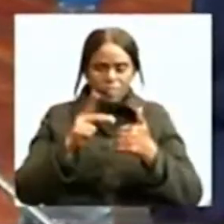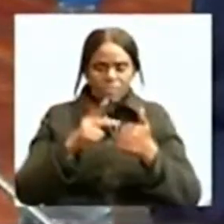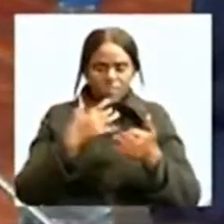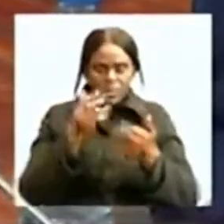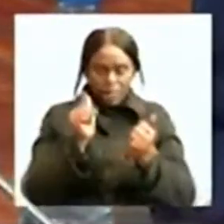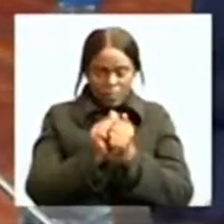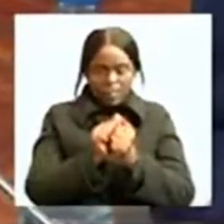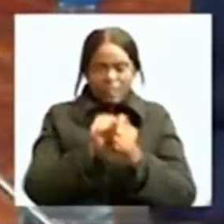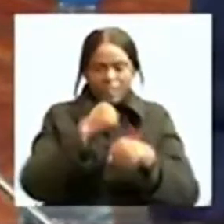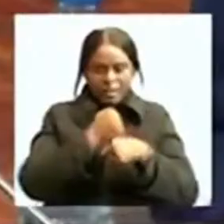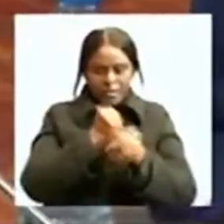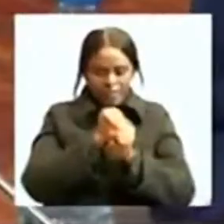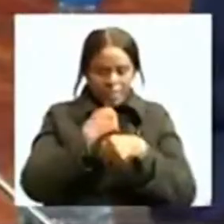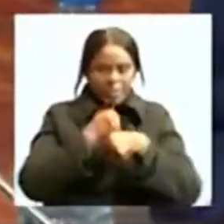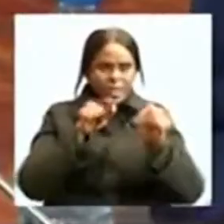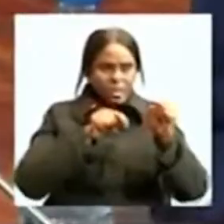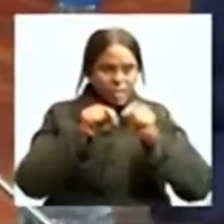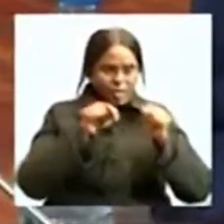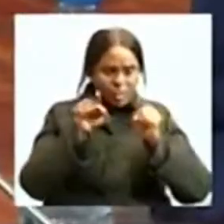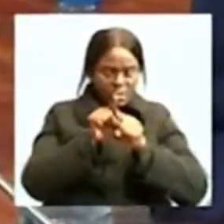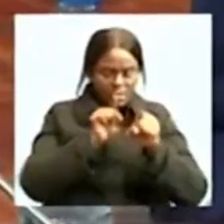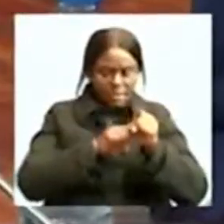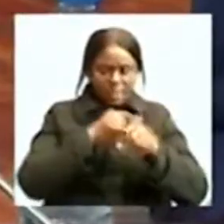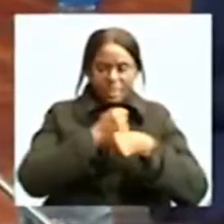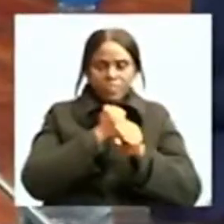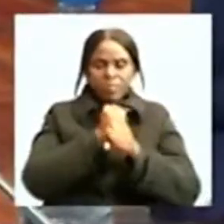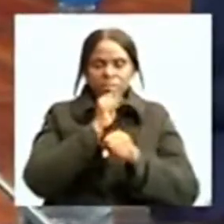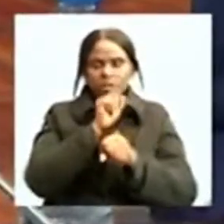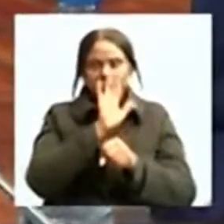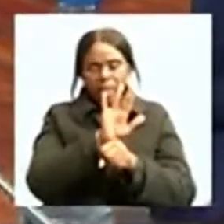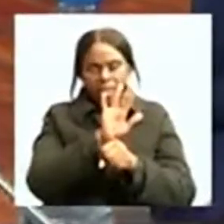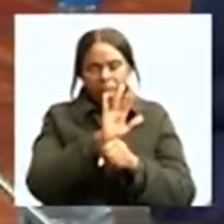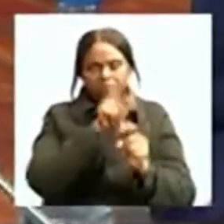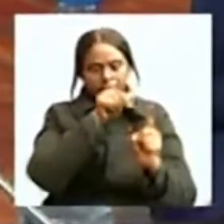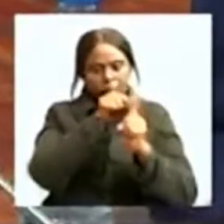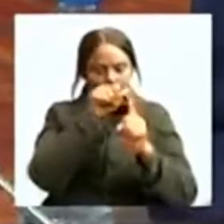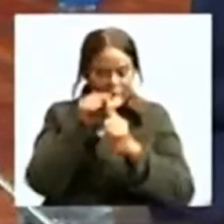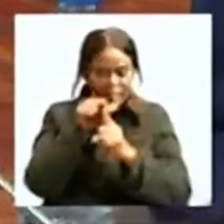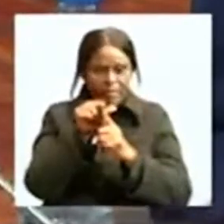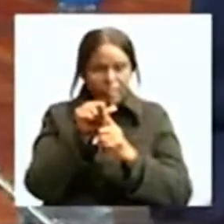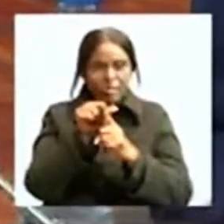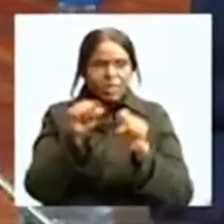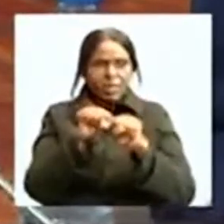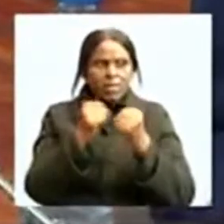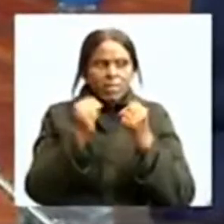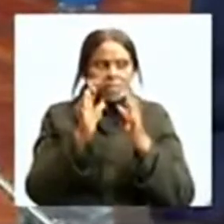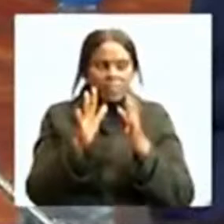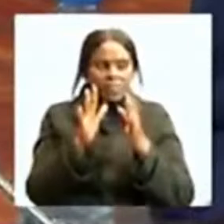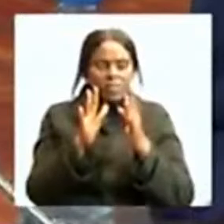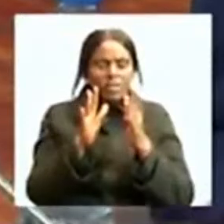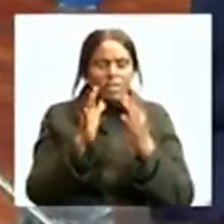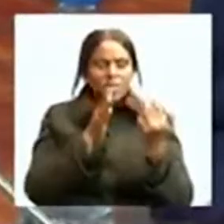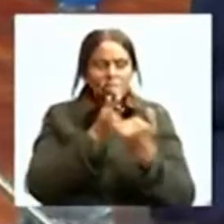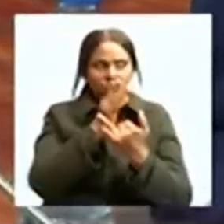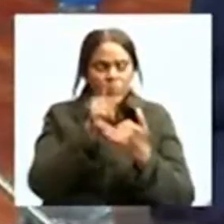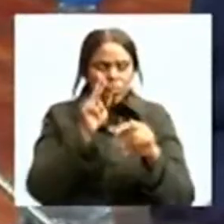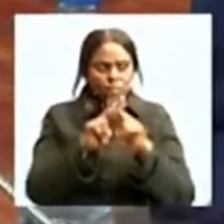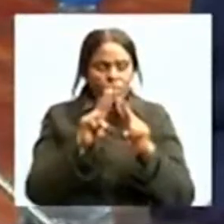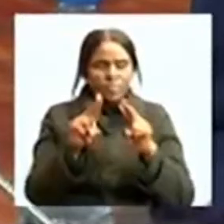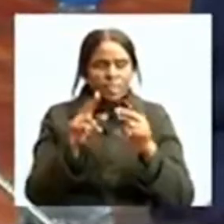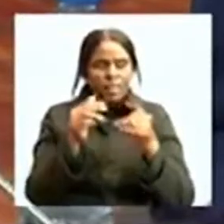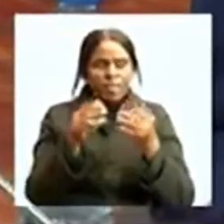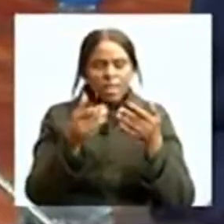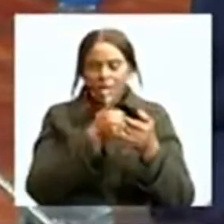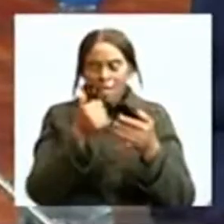terms of enforcing controls and ensuring that we deter would-be defaulters. May I, through your chair, allow any one of